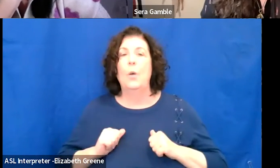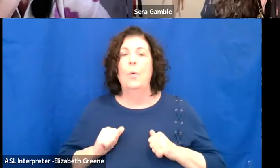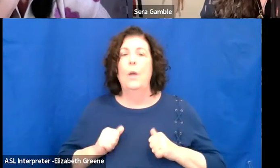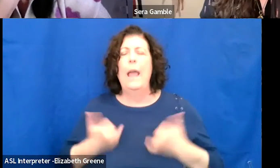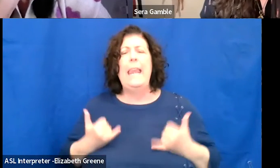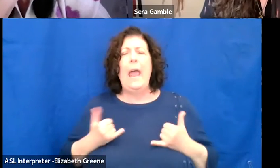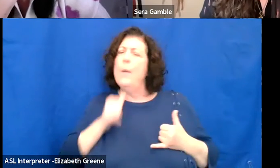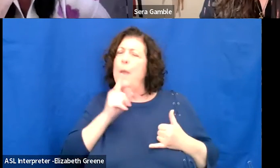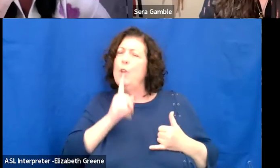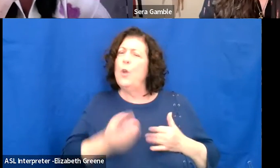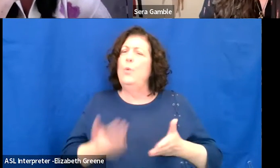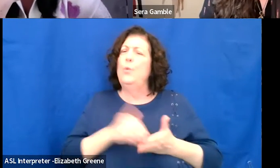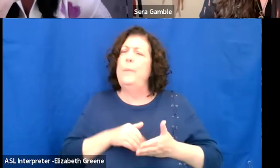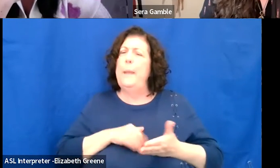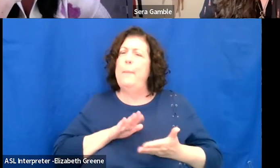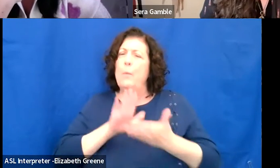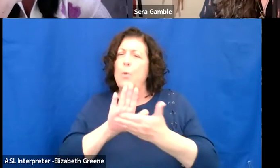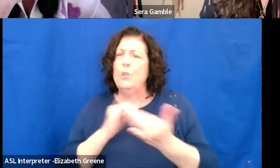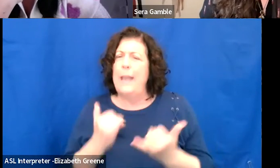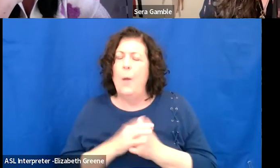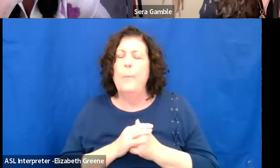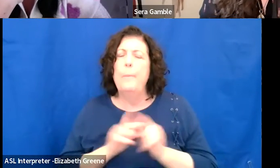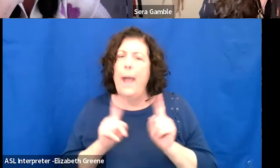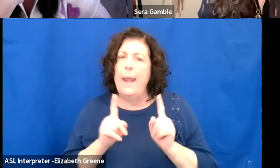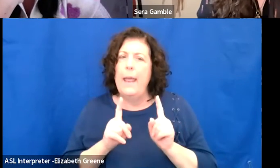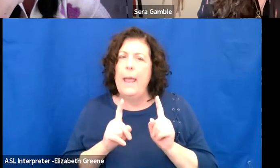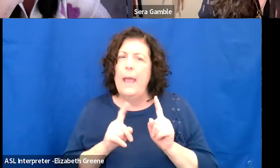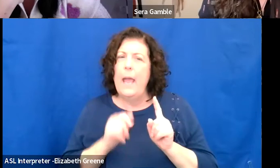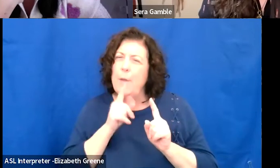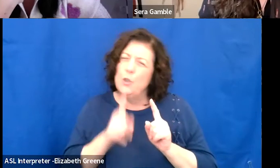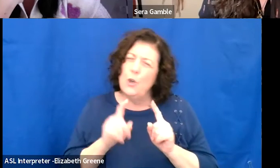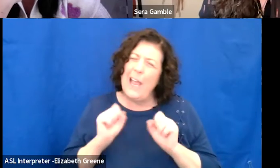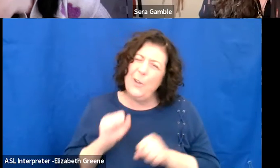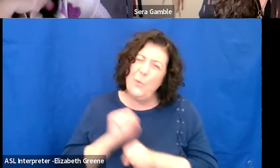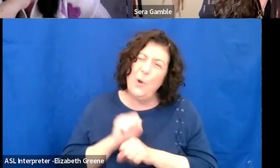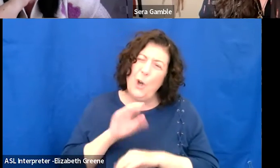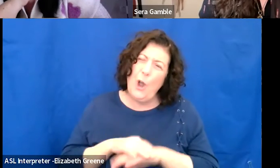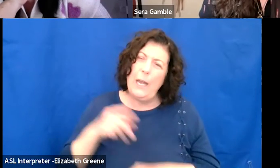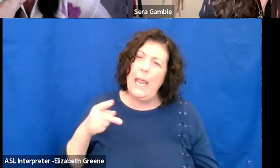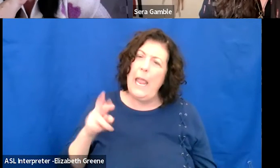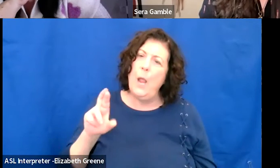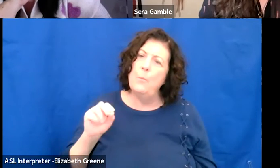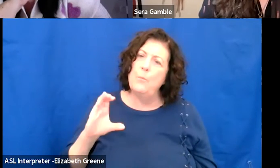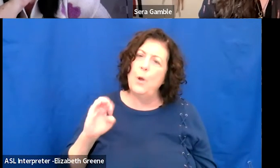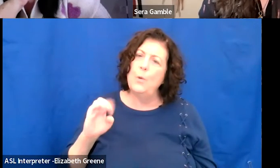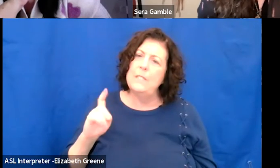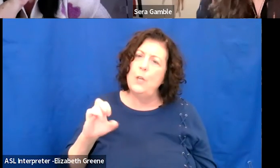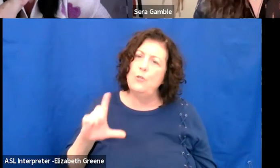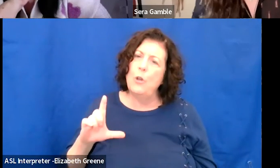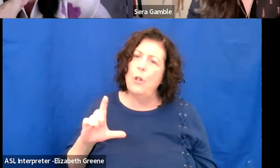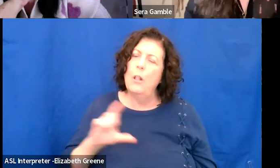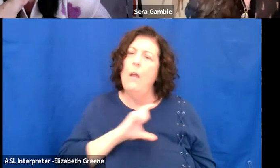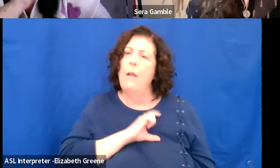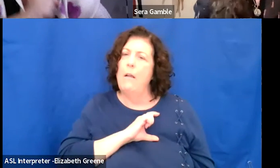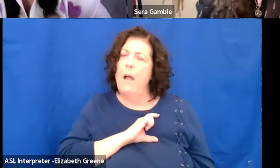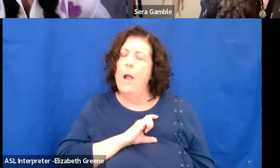now. Like, I don't know that I could. Like go work on a procedural cop show. I just don't think I could be in that room now. But back then